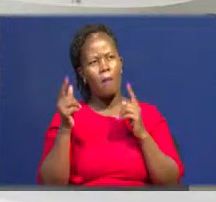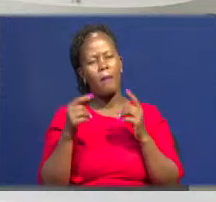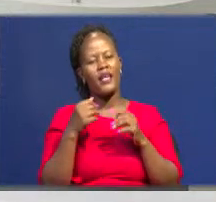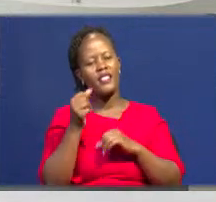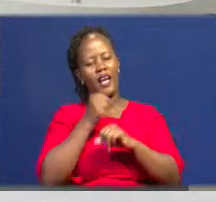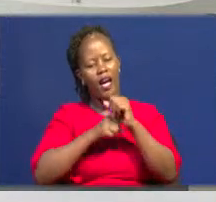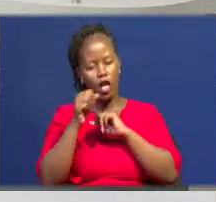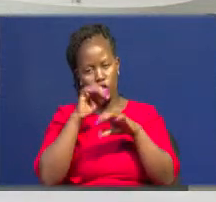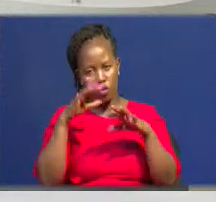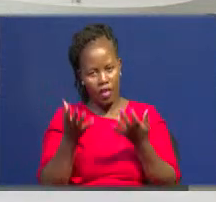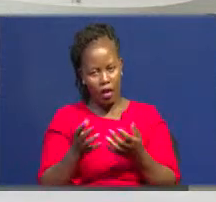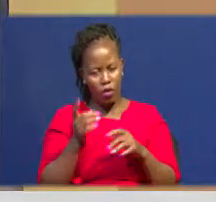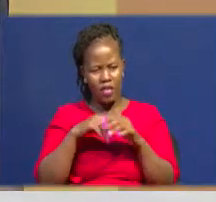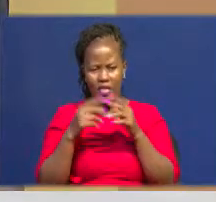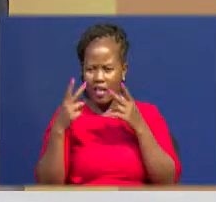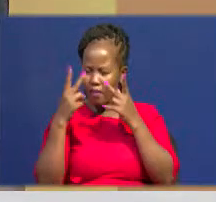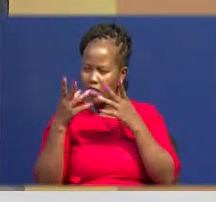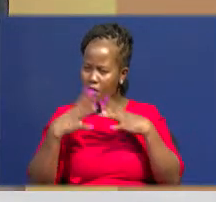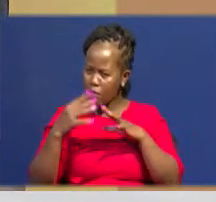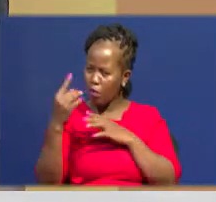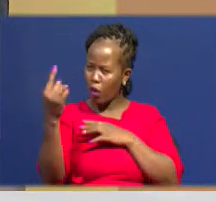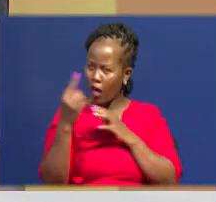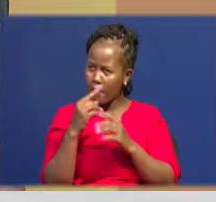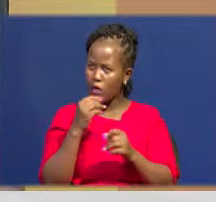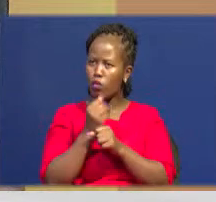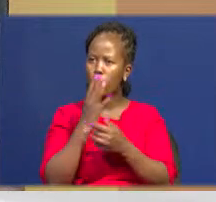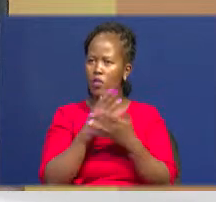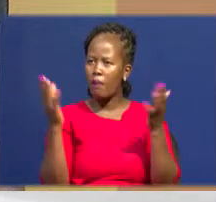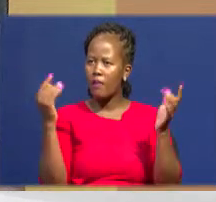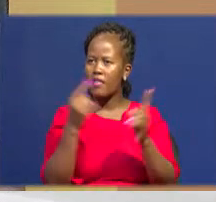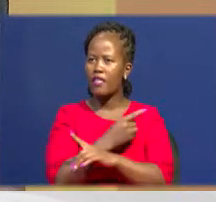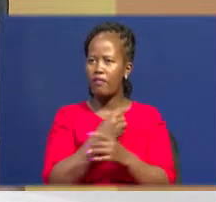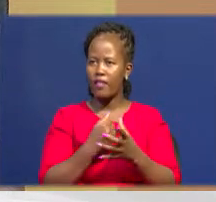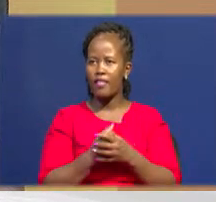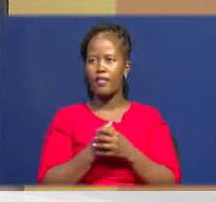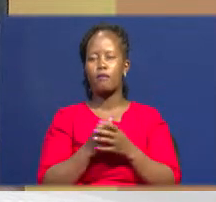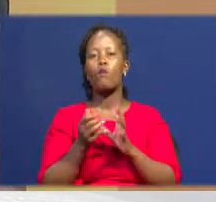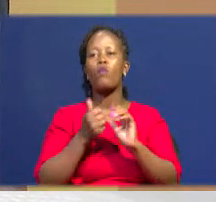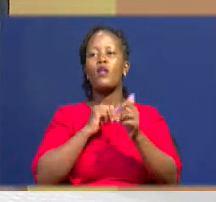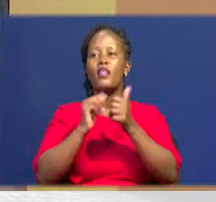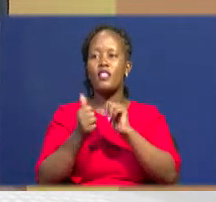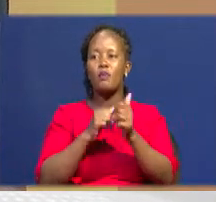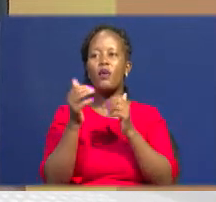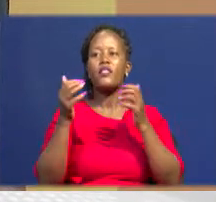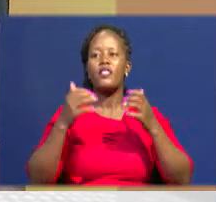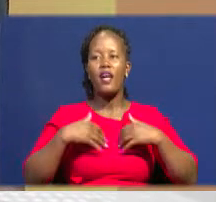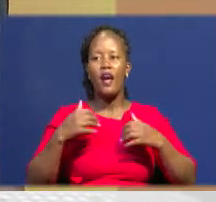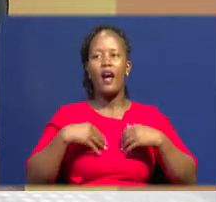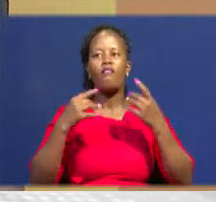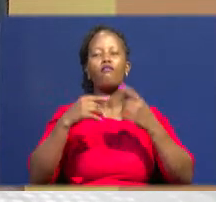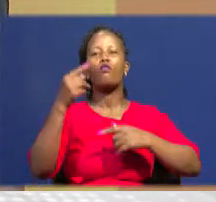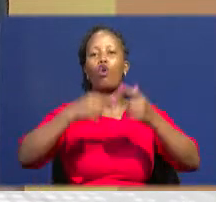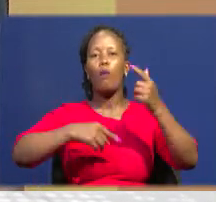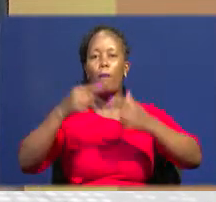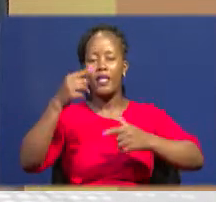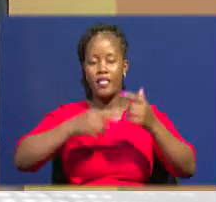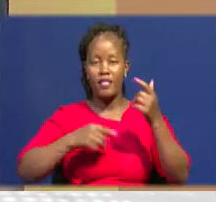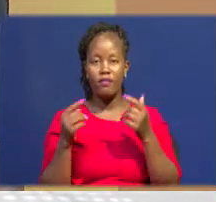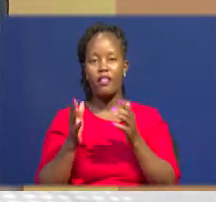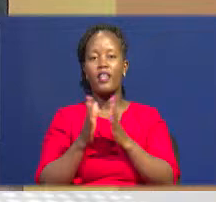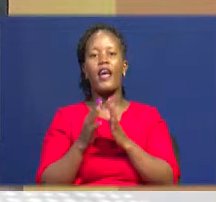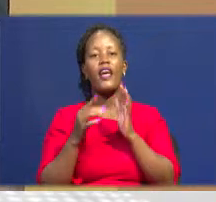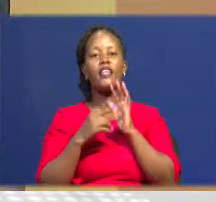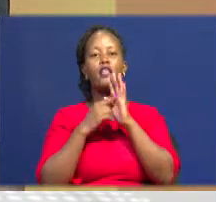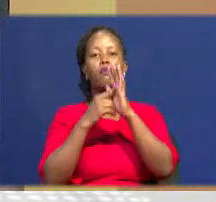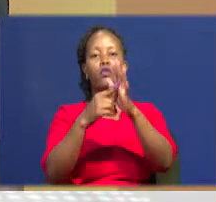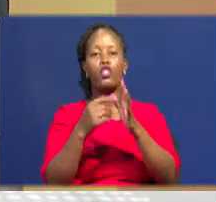do something different? So actually how we've distributed the sports, they are competitive sports and demonstration sports. Because once we went